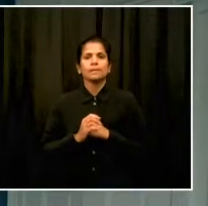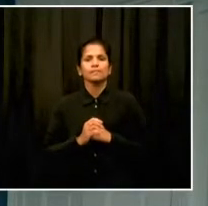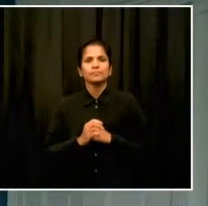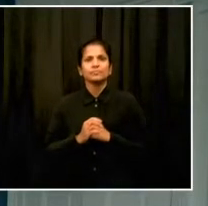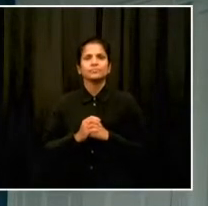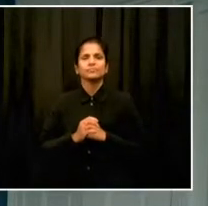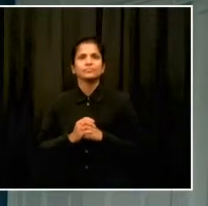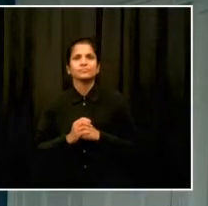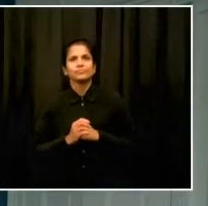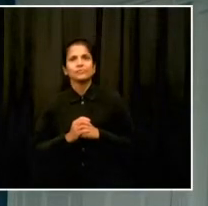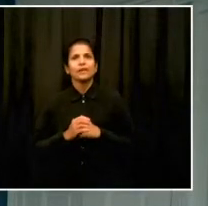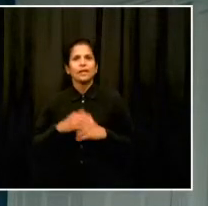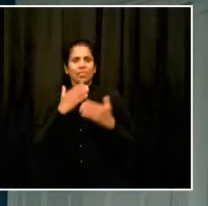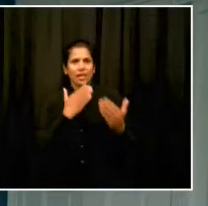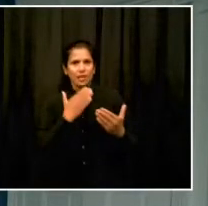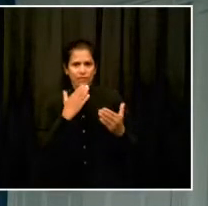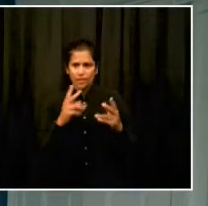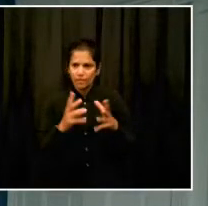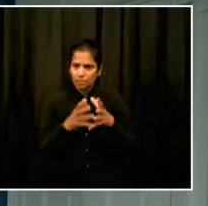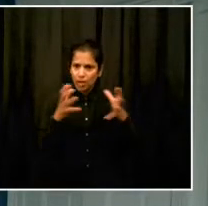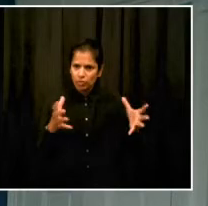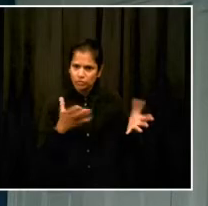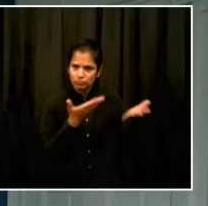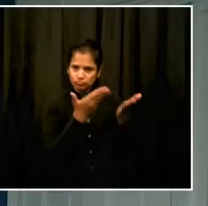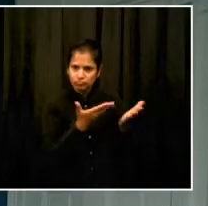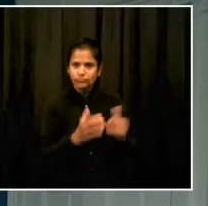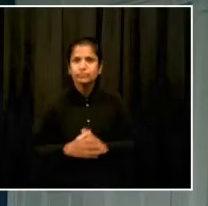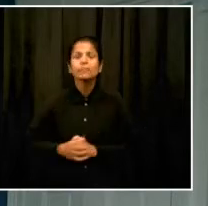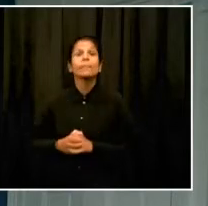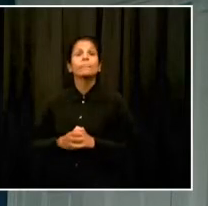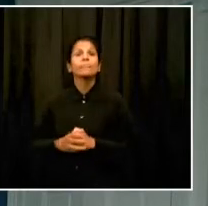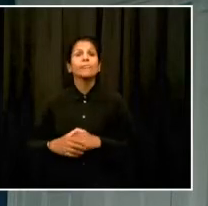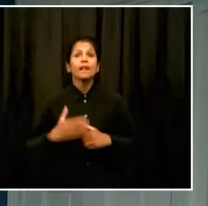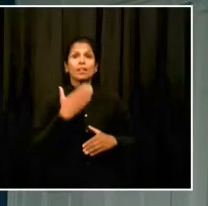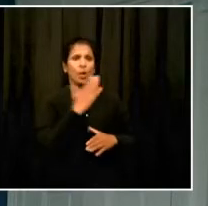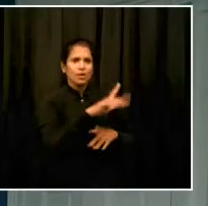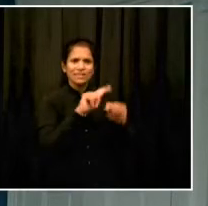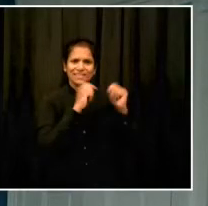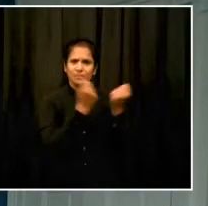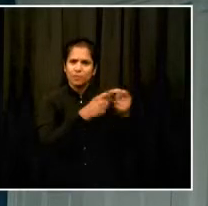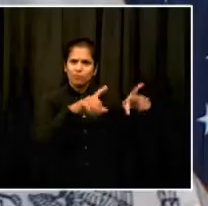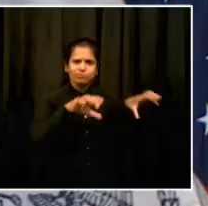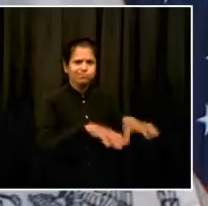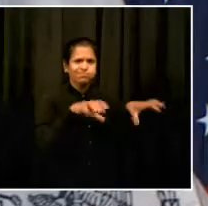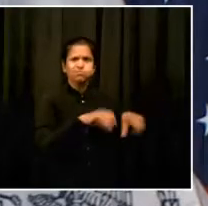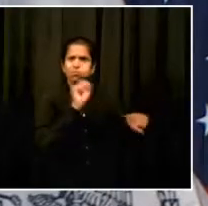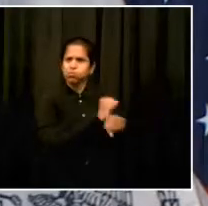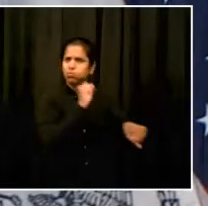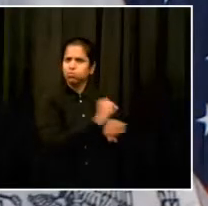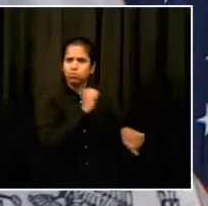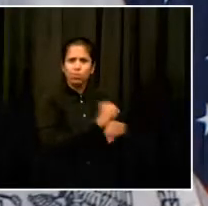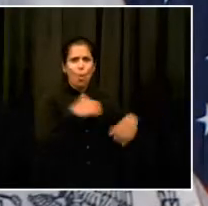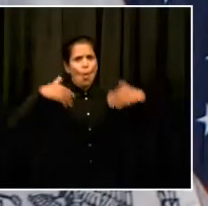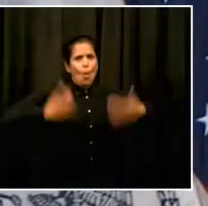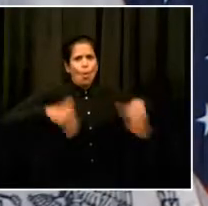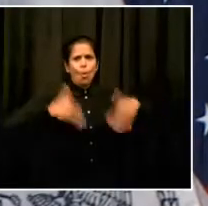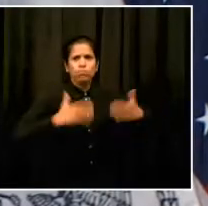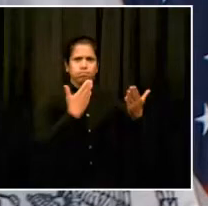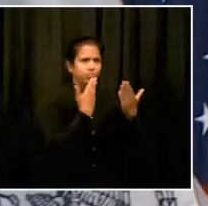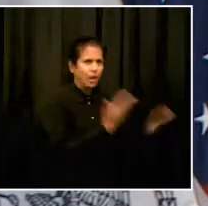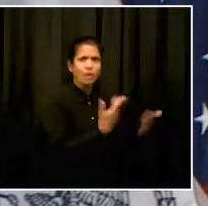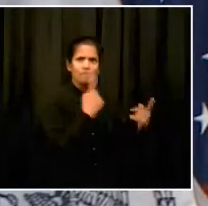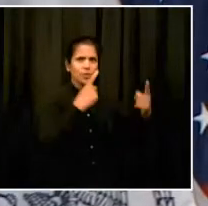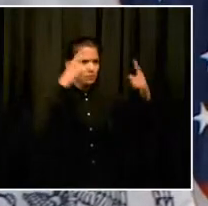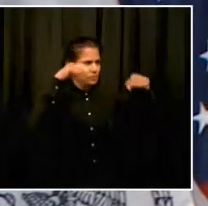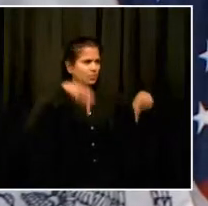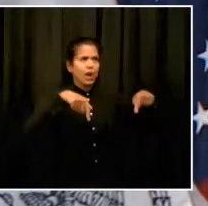much, Commissioner. And Commissioner, thank you to your whole team, because I know everyone's working really hard to get ready for this storm and to help see New Yorkers through